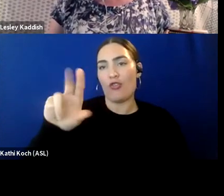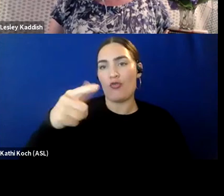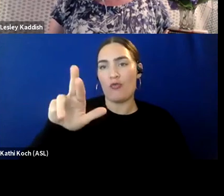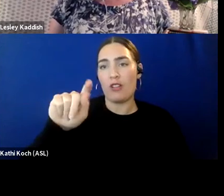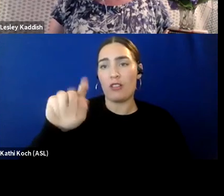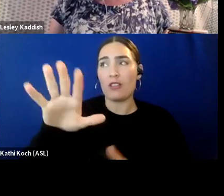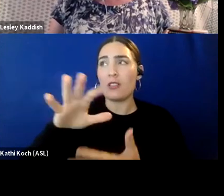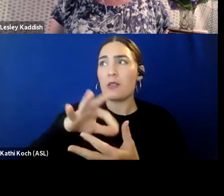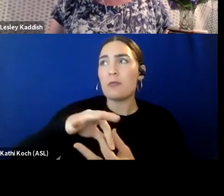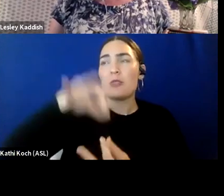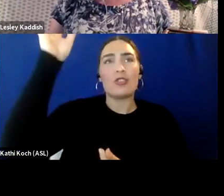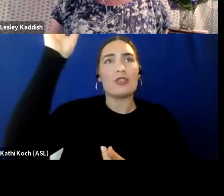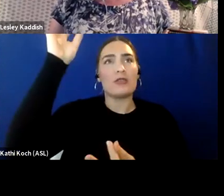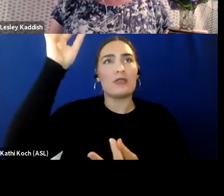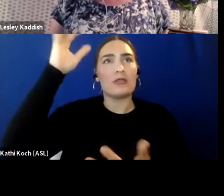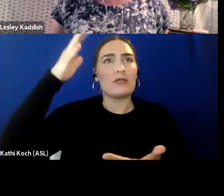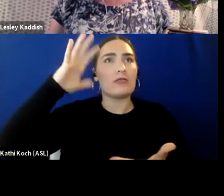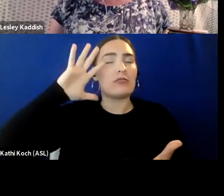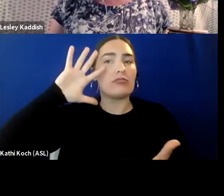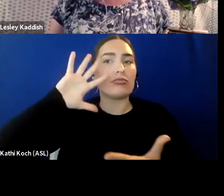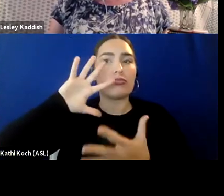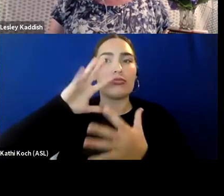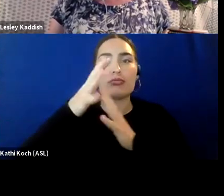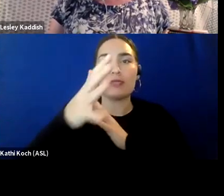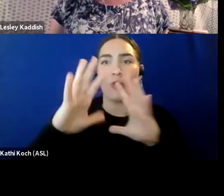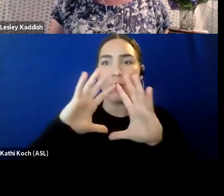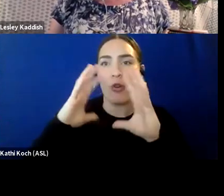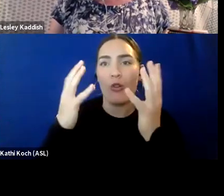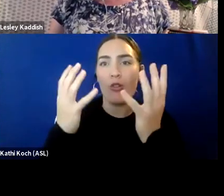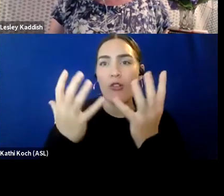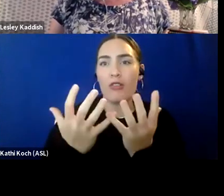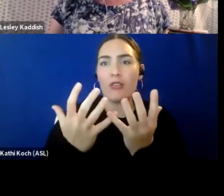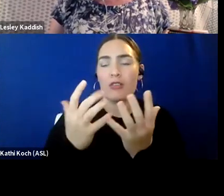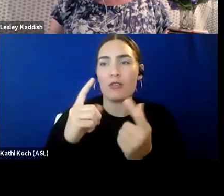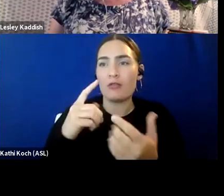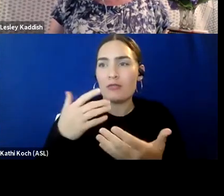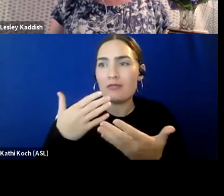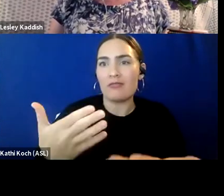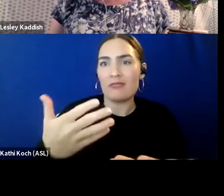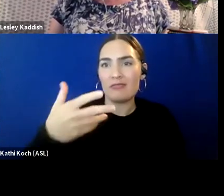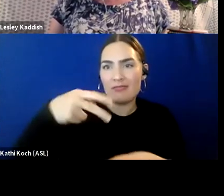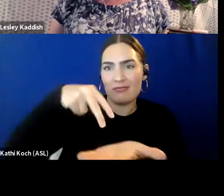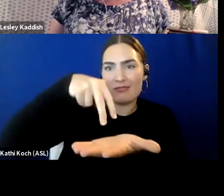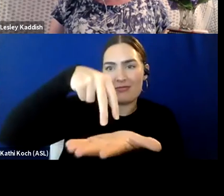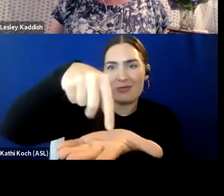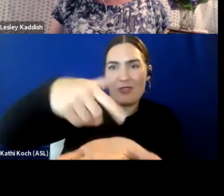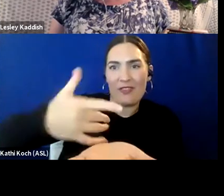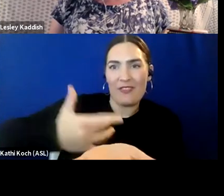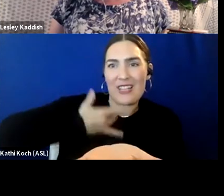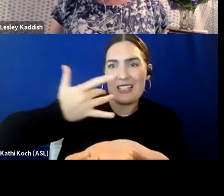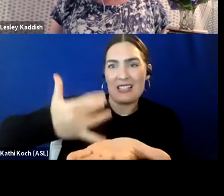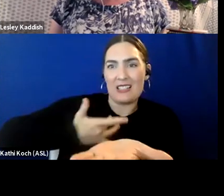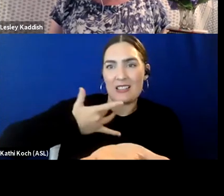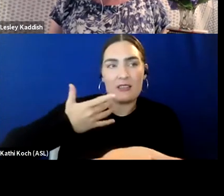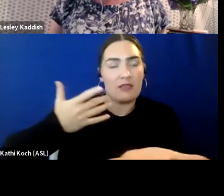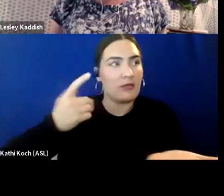Spirit beings pass through this world to be, to feel, to recognize each other